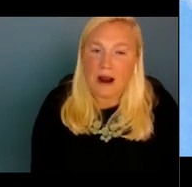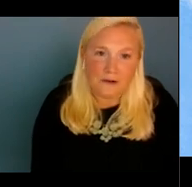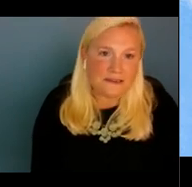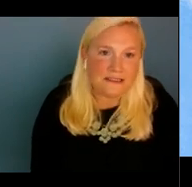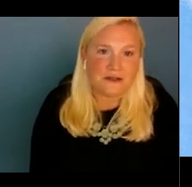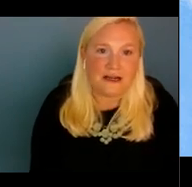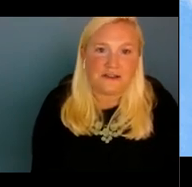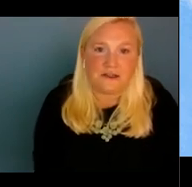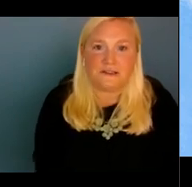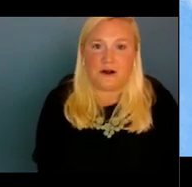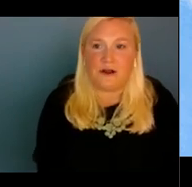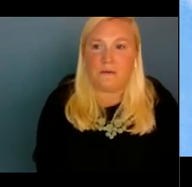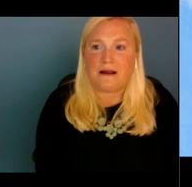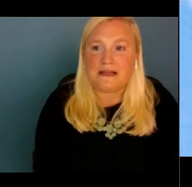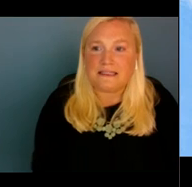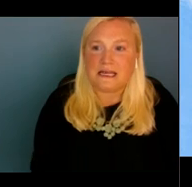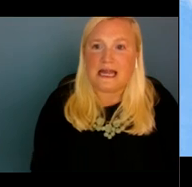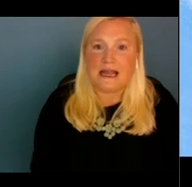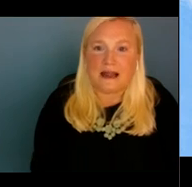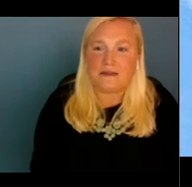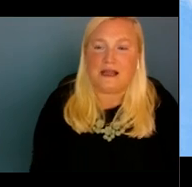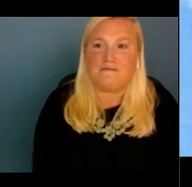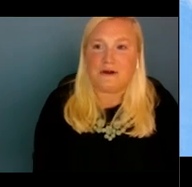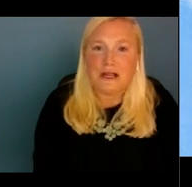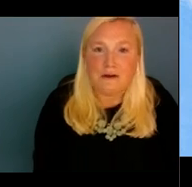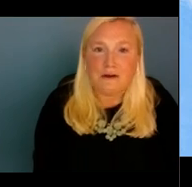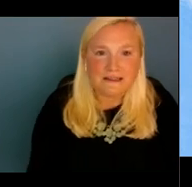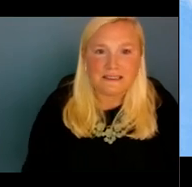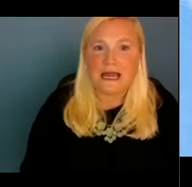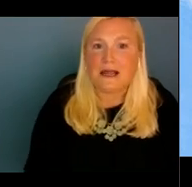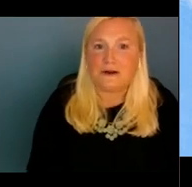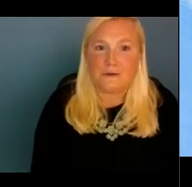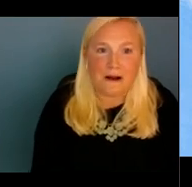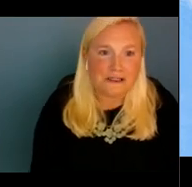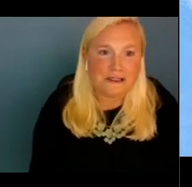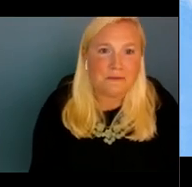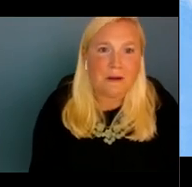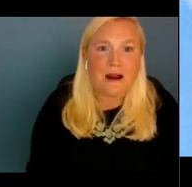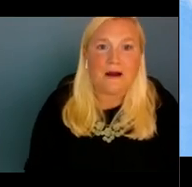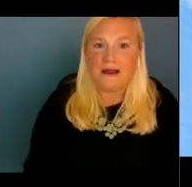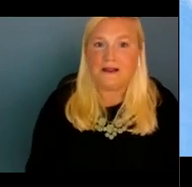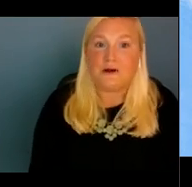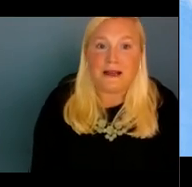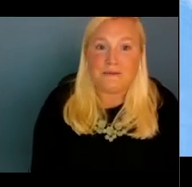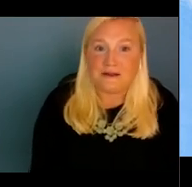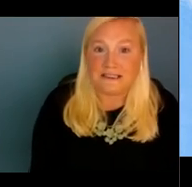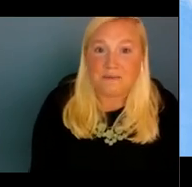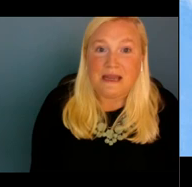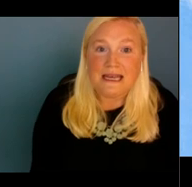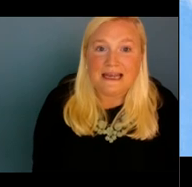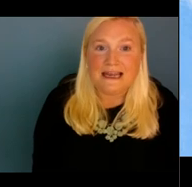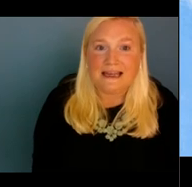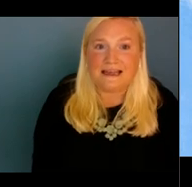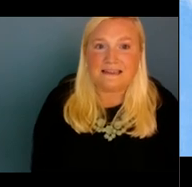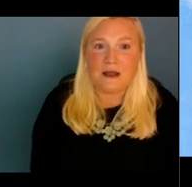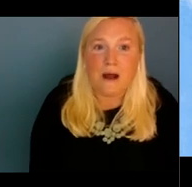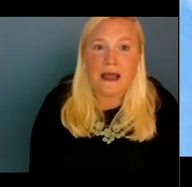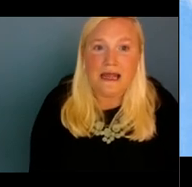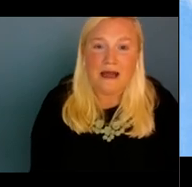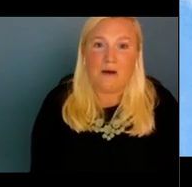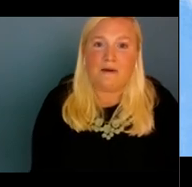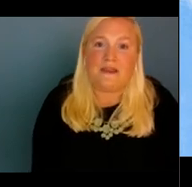think tomorrow is International Stuttering Awareness Day. I think if you're here with us today or you're watching tomorrow, you're already participating in